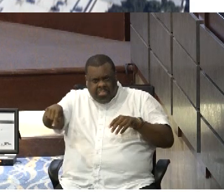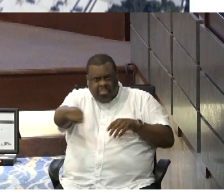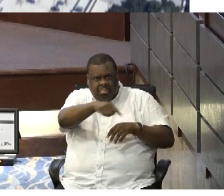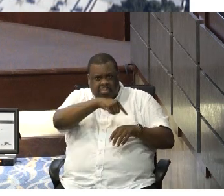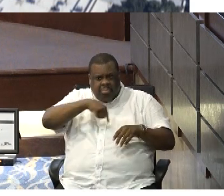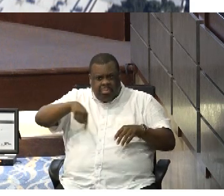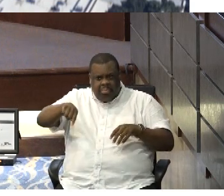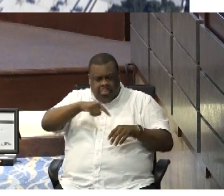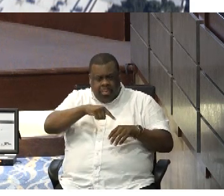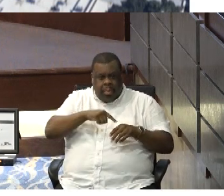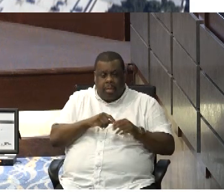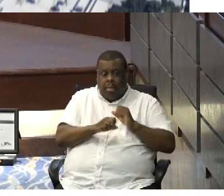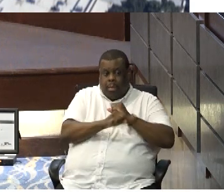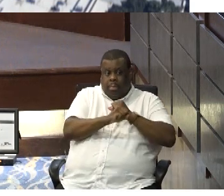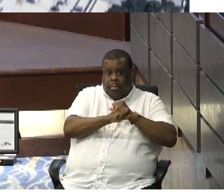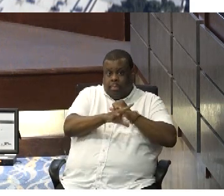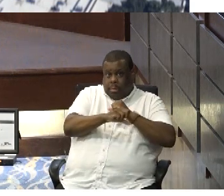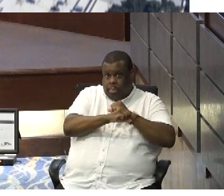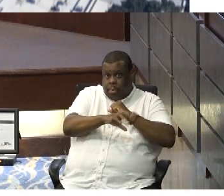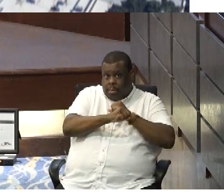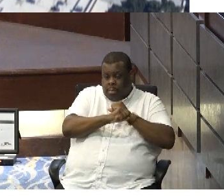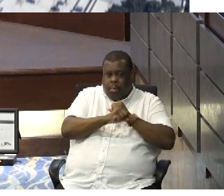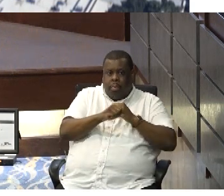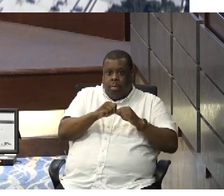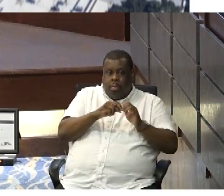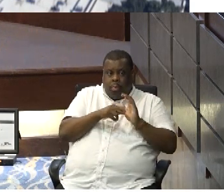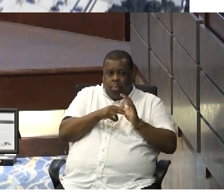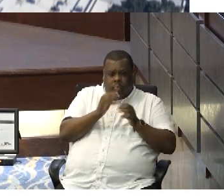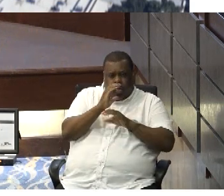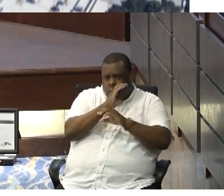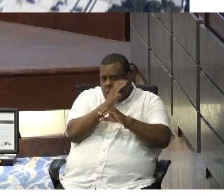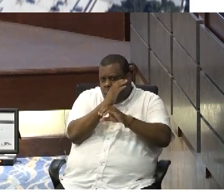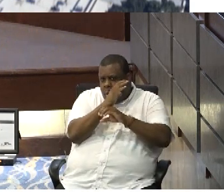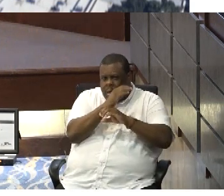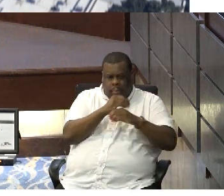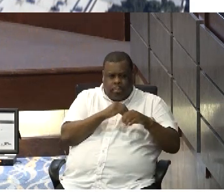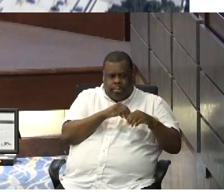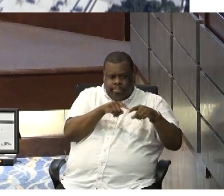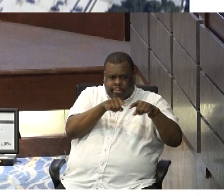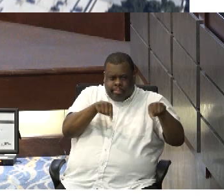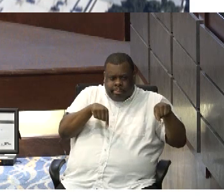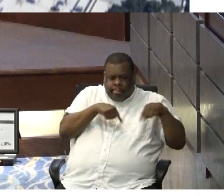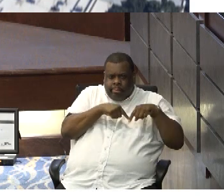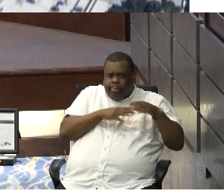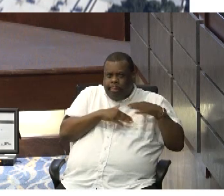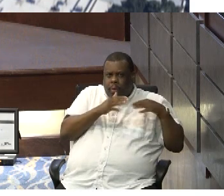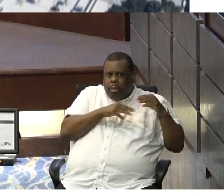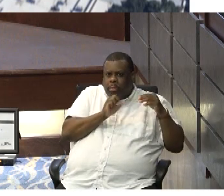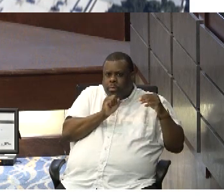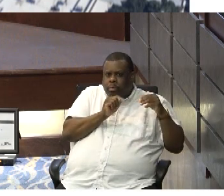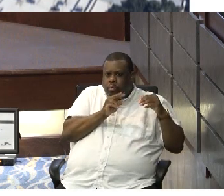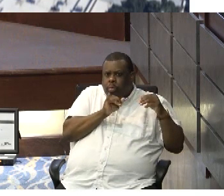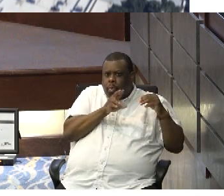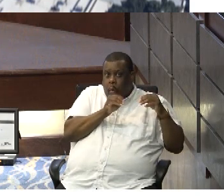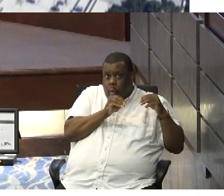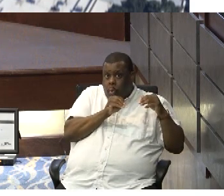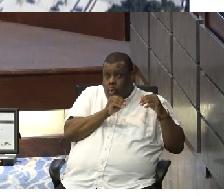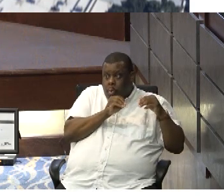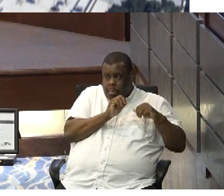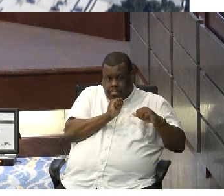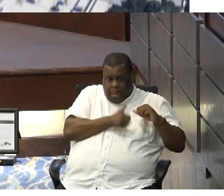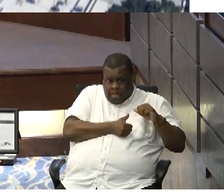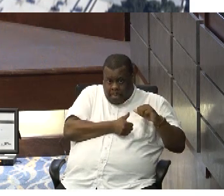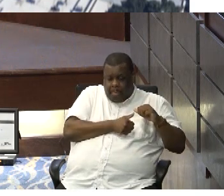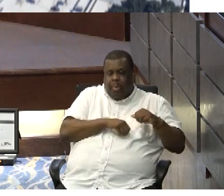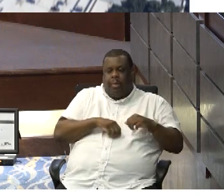digital media and production recording studio, which creates the opportunity of being able to have a